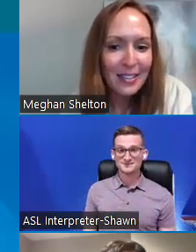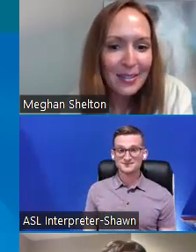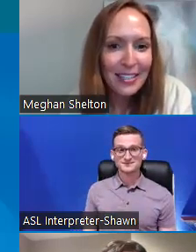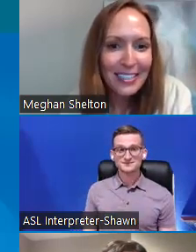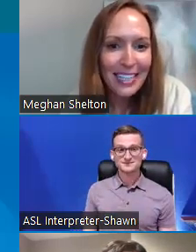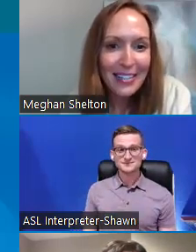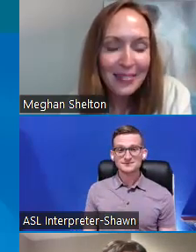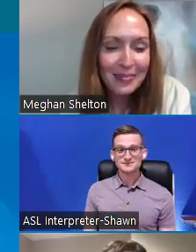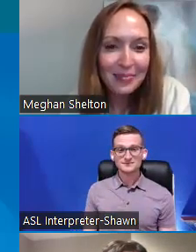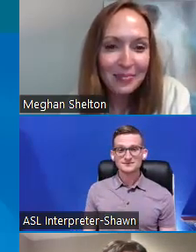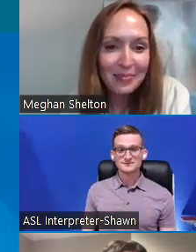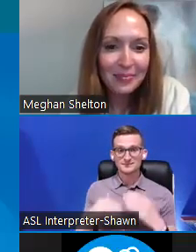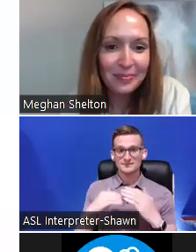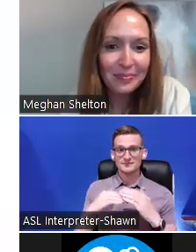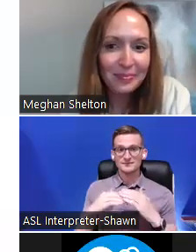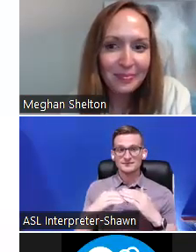Okay, next slide.